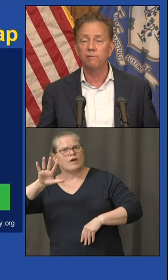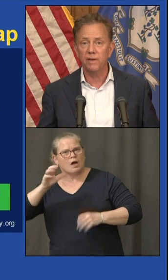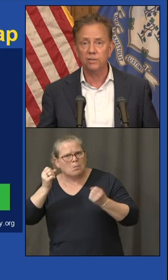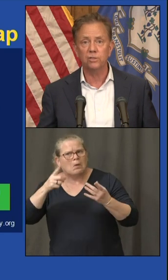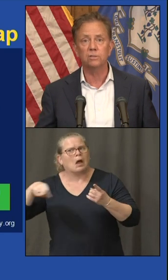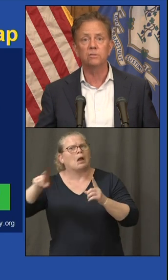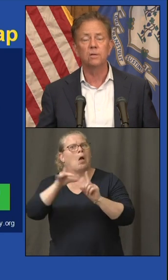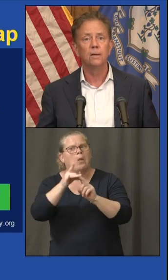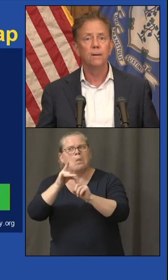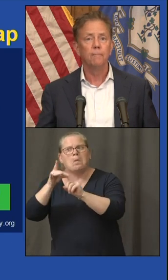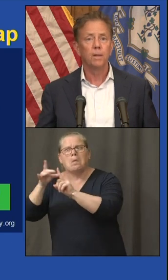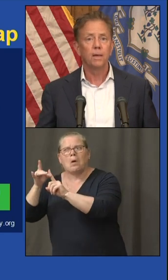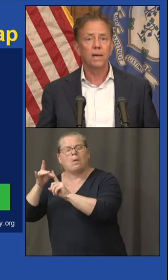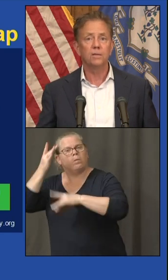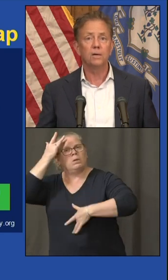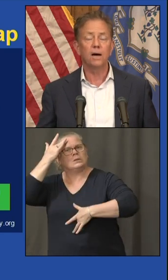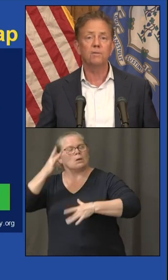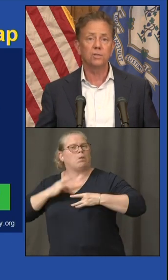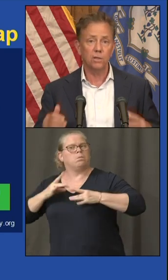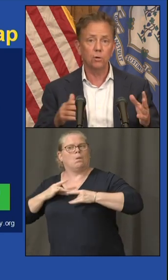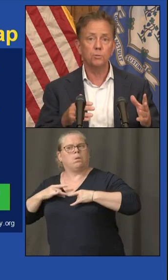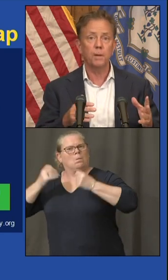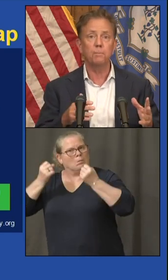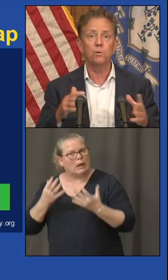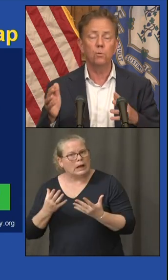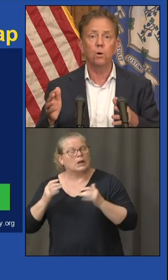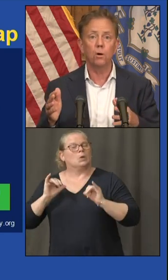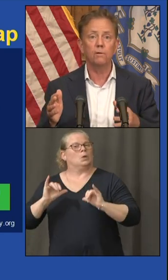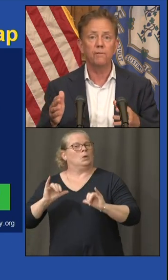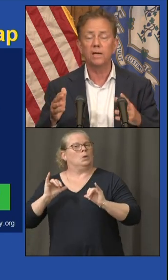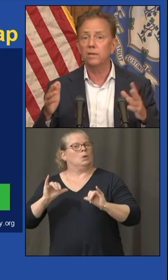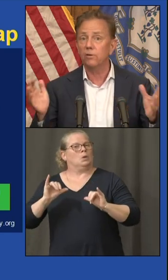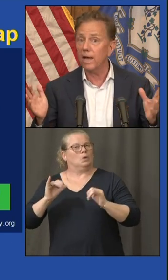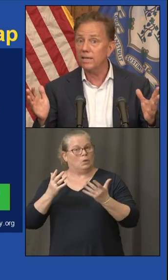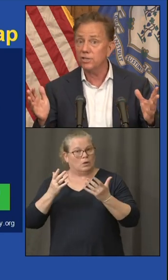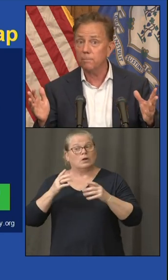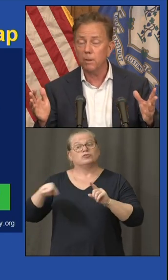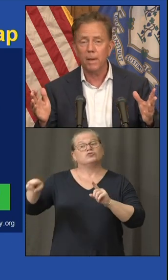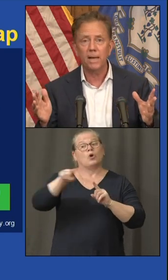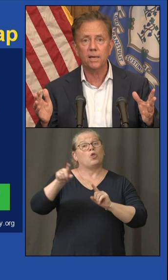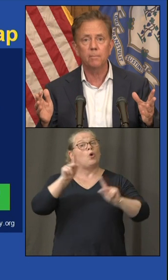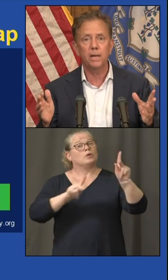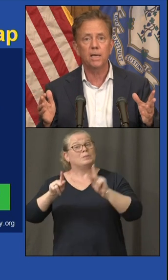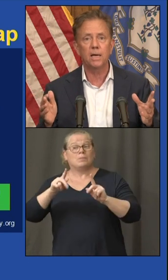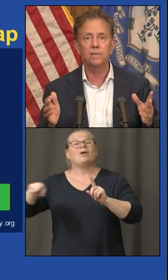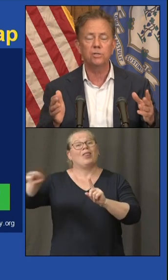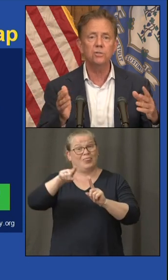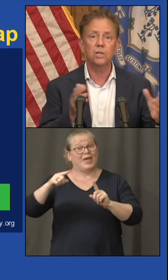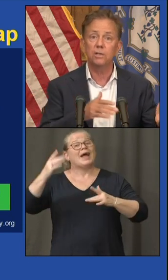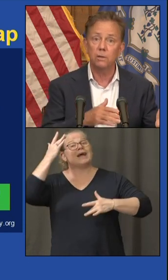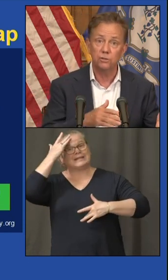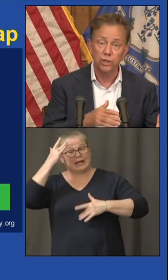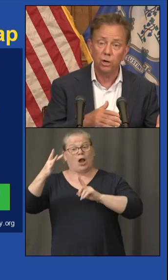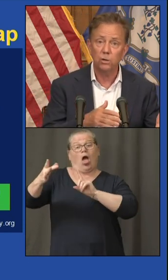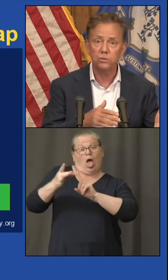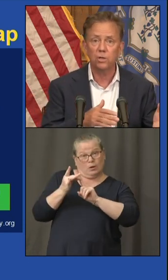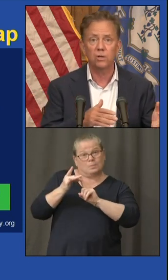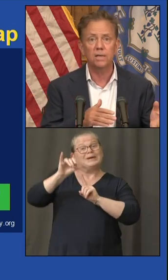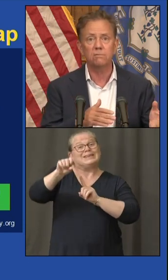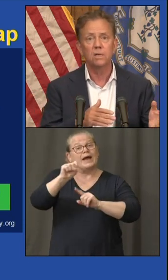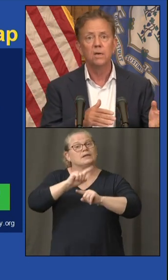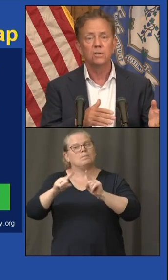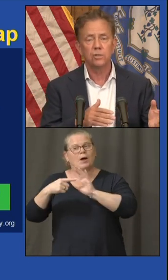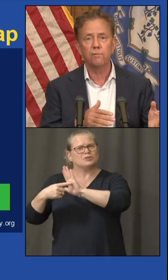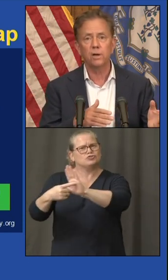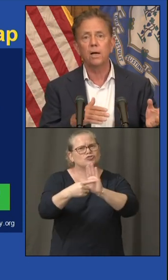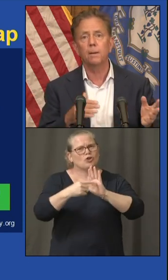of infections. And obviously those people who are infected, they're asymptomatic in many cases. They're younger, so they're